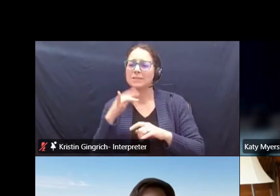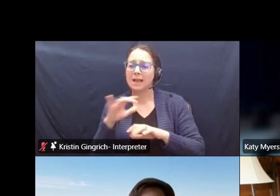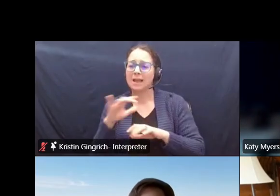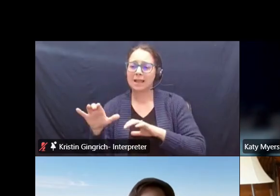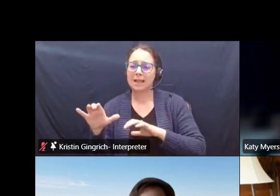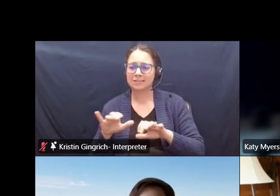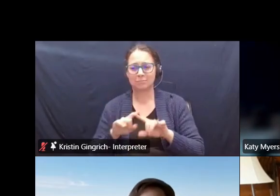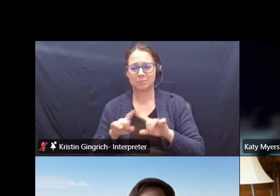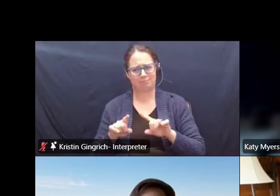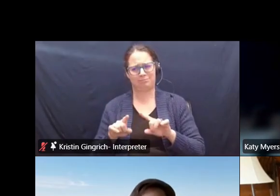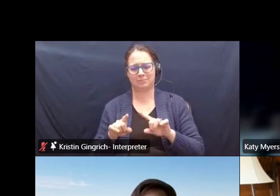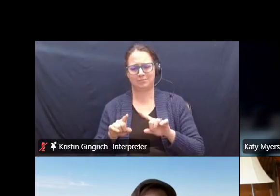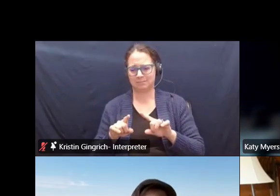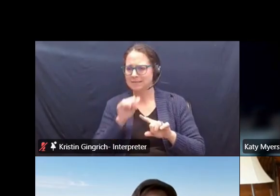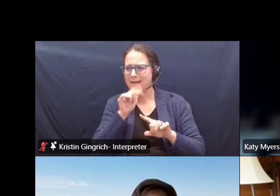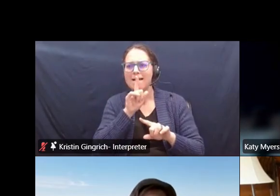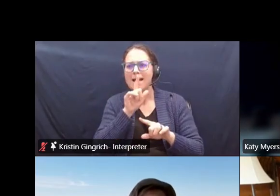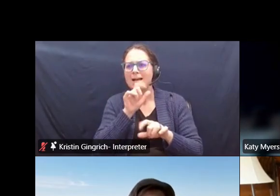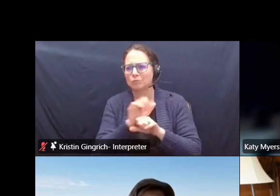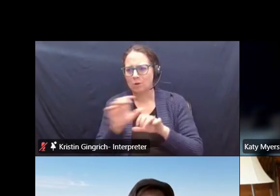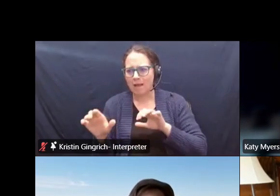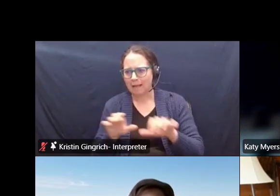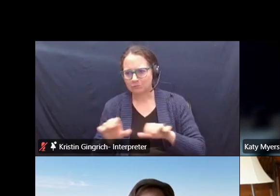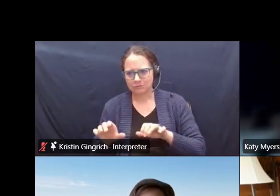of action.